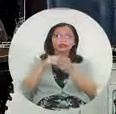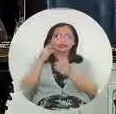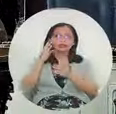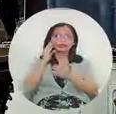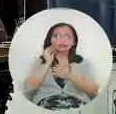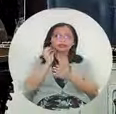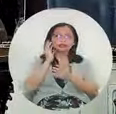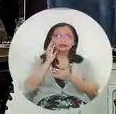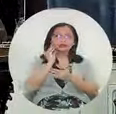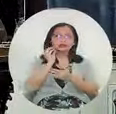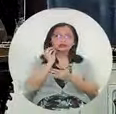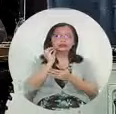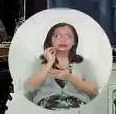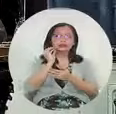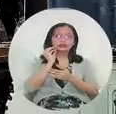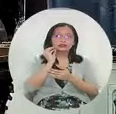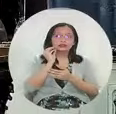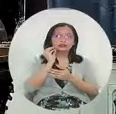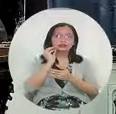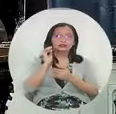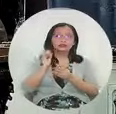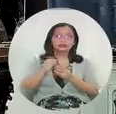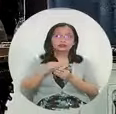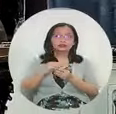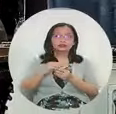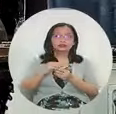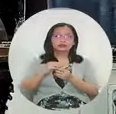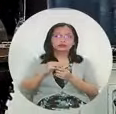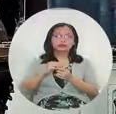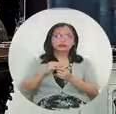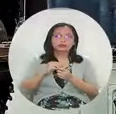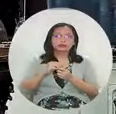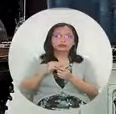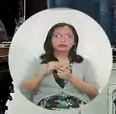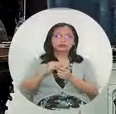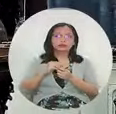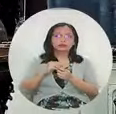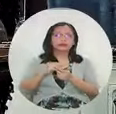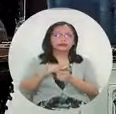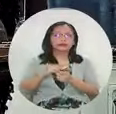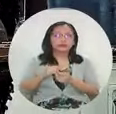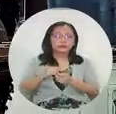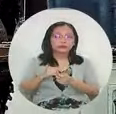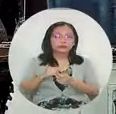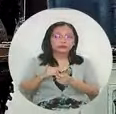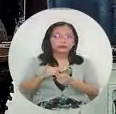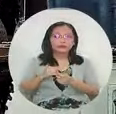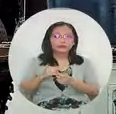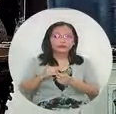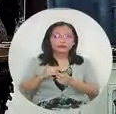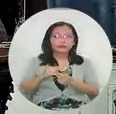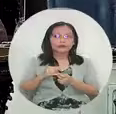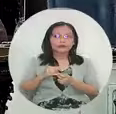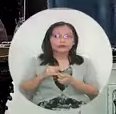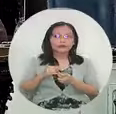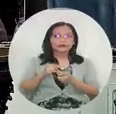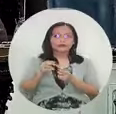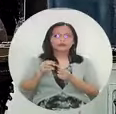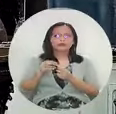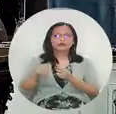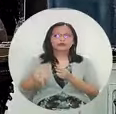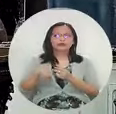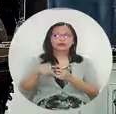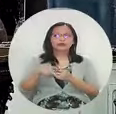truth. Pastor Kent was telling us this morning, that there are times that when people go out